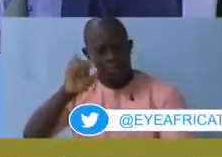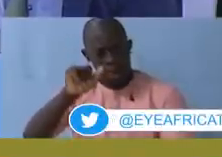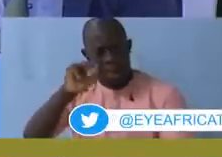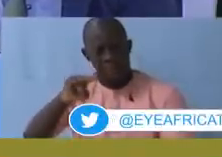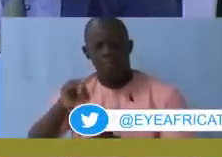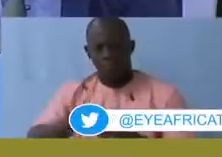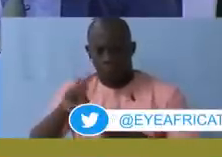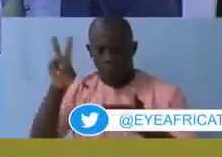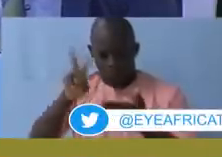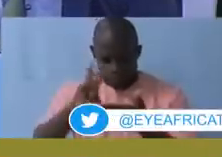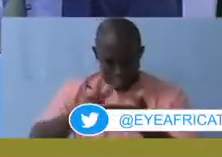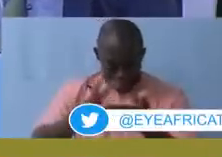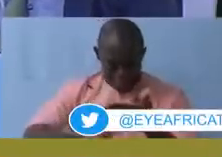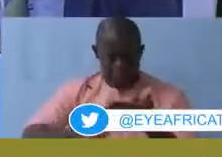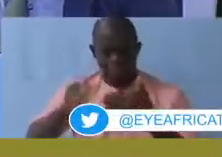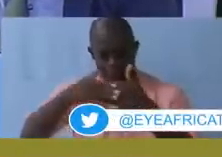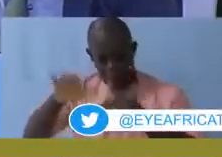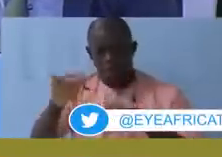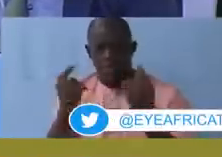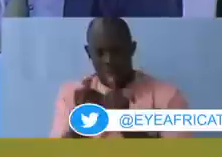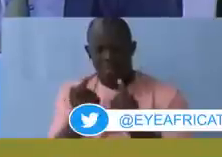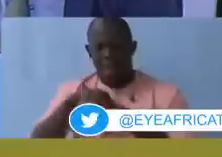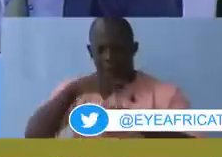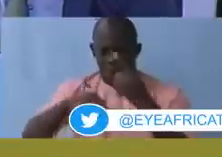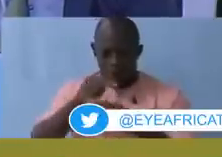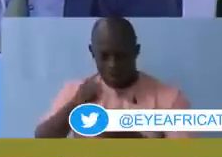I read a lot of his science. Do you know that he is one of the